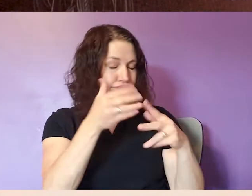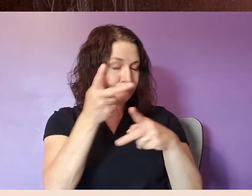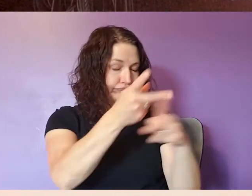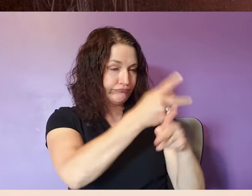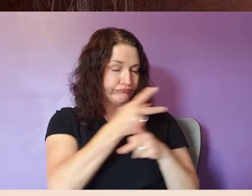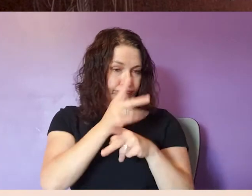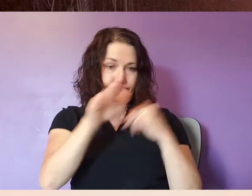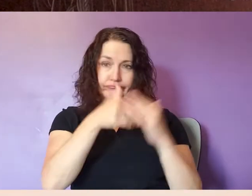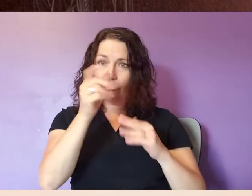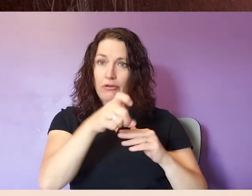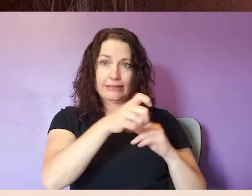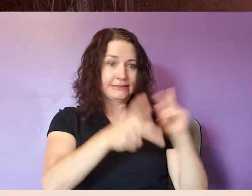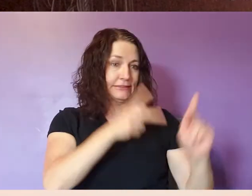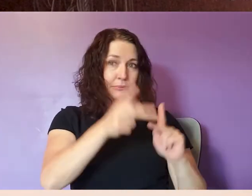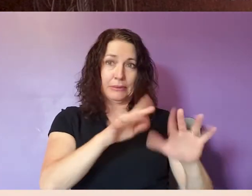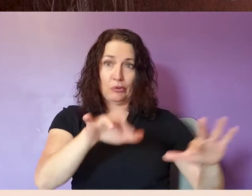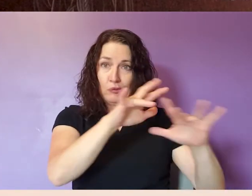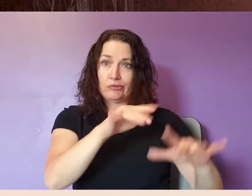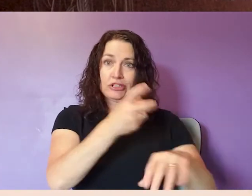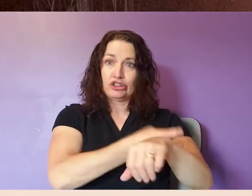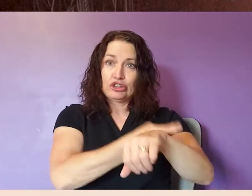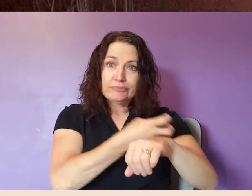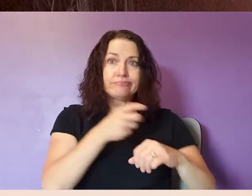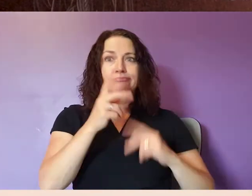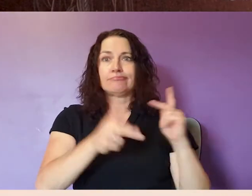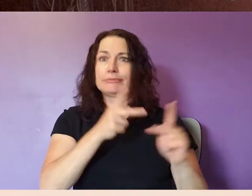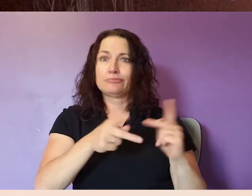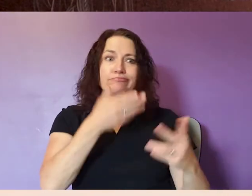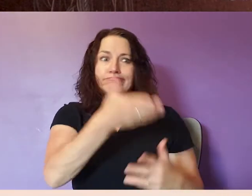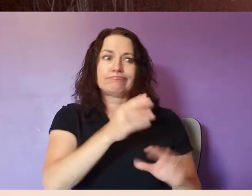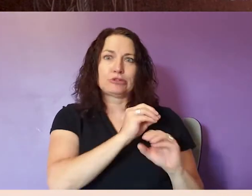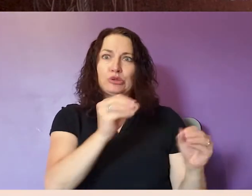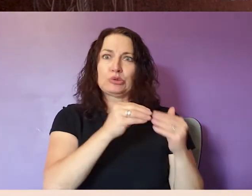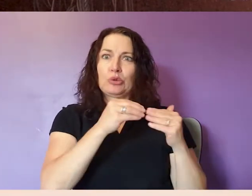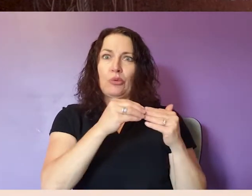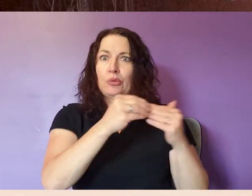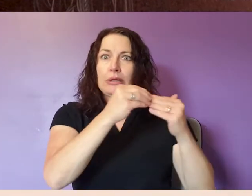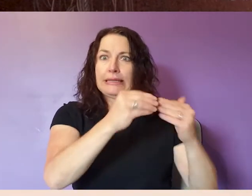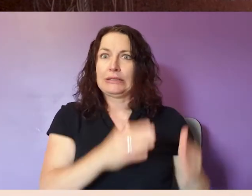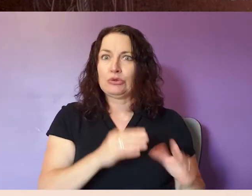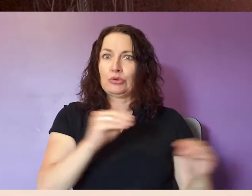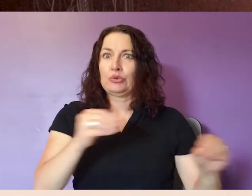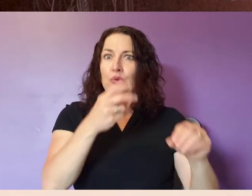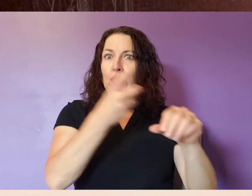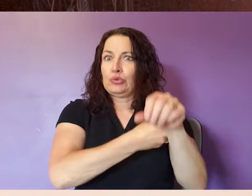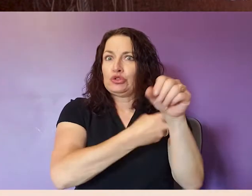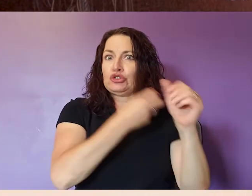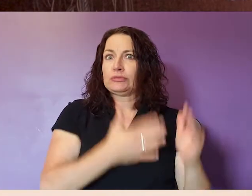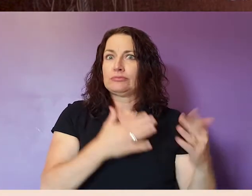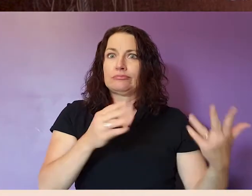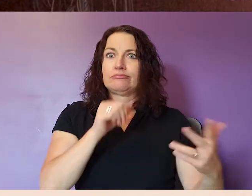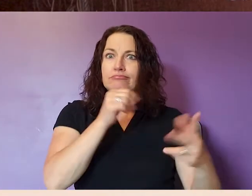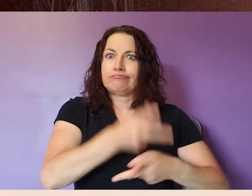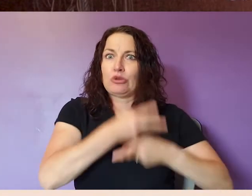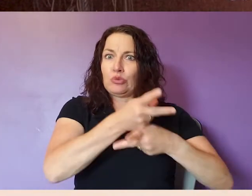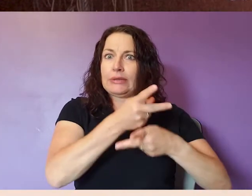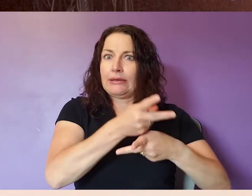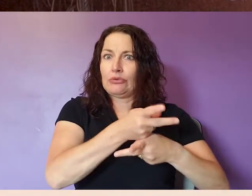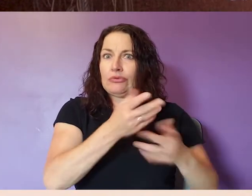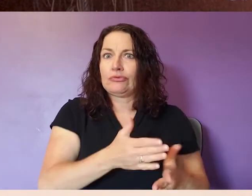of the sheep who are like without a shepherd they have needs